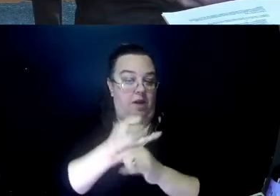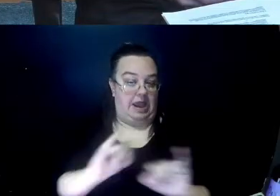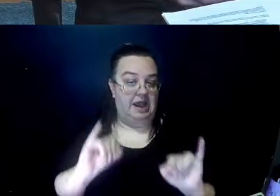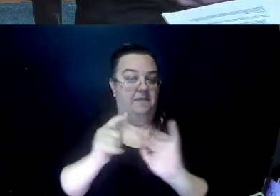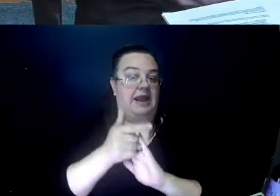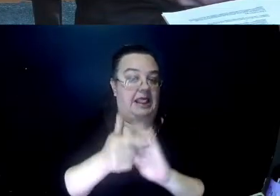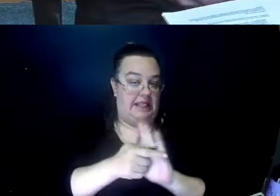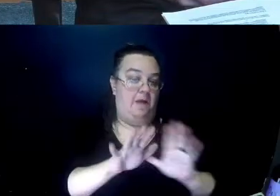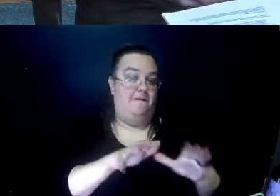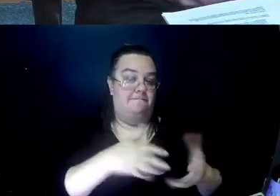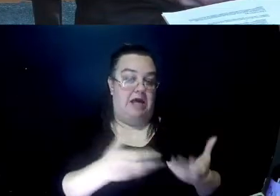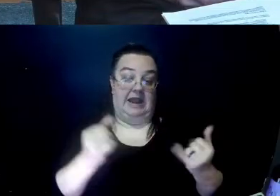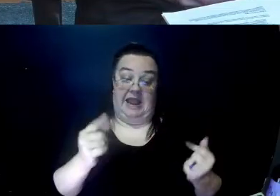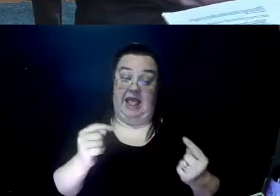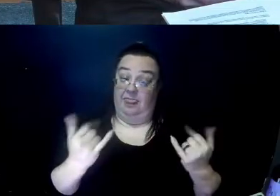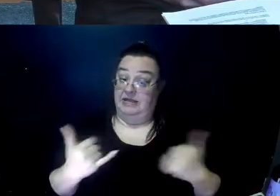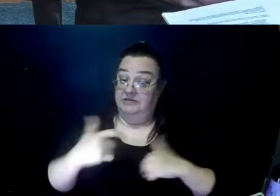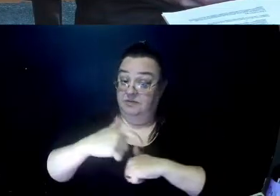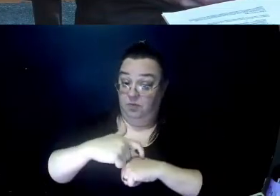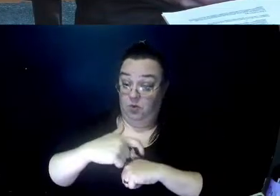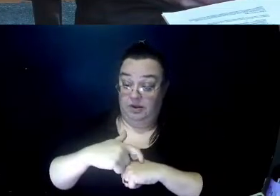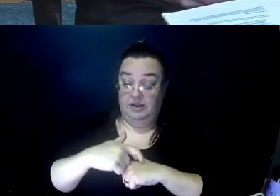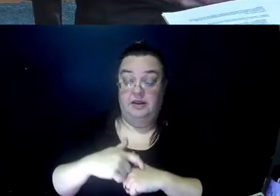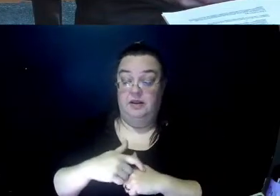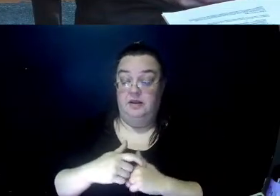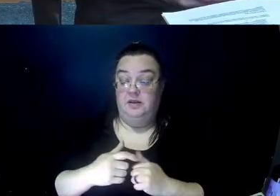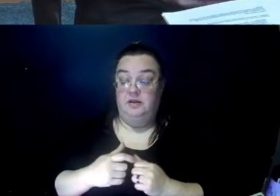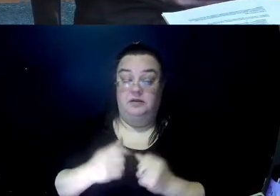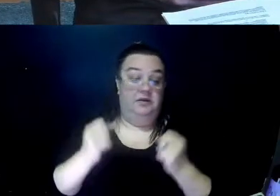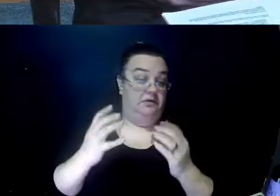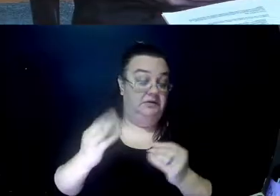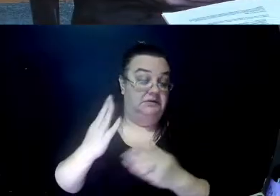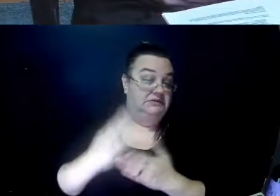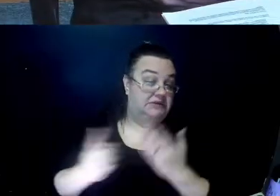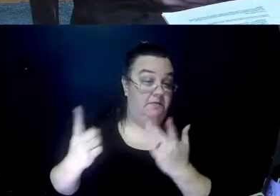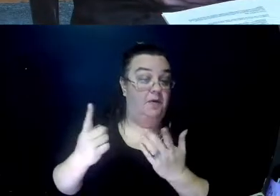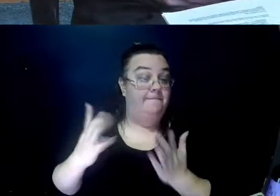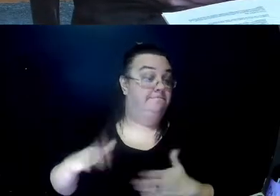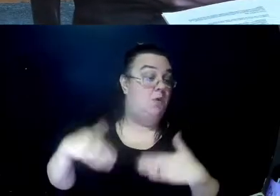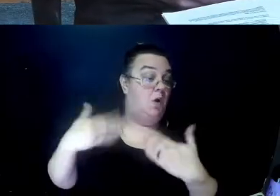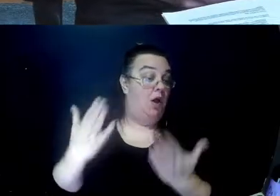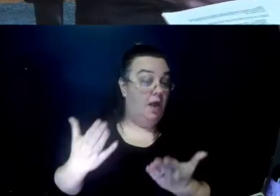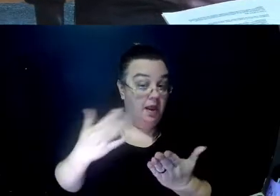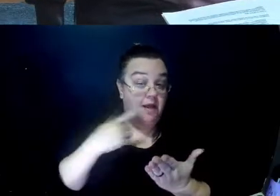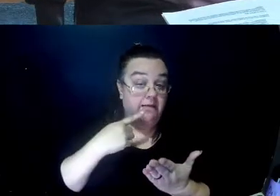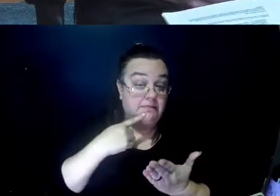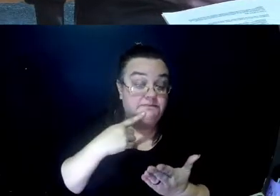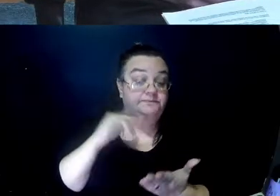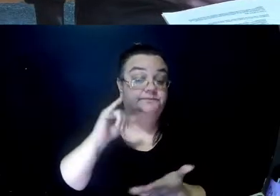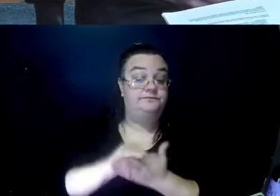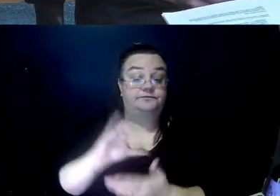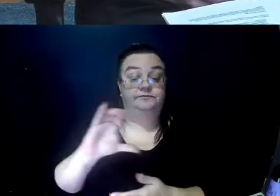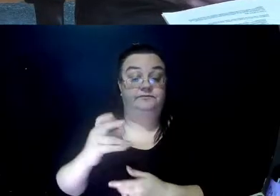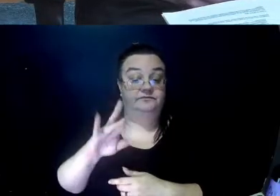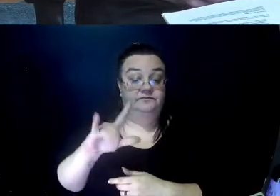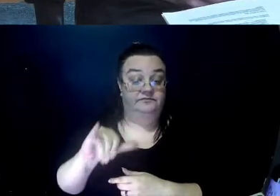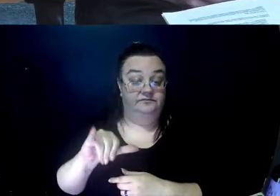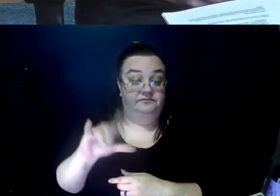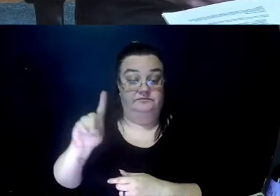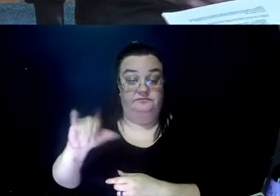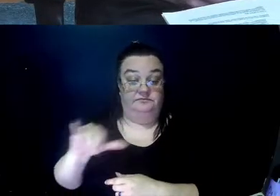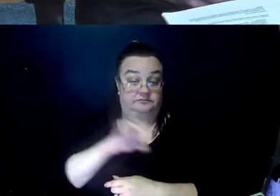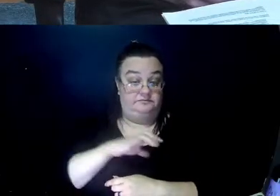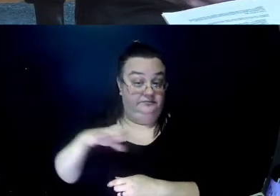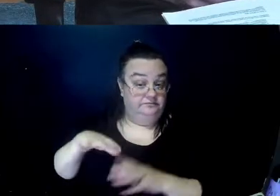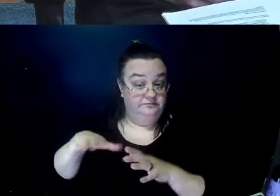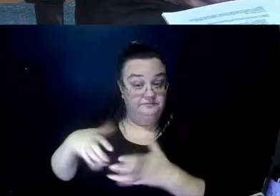body at this point. So someone brought up that the Cheverly Committee is not